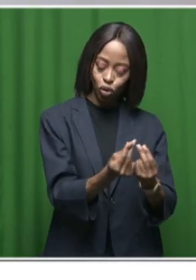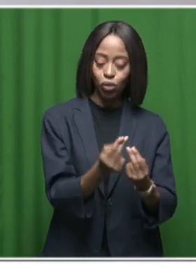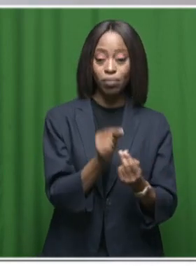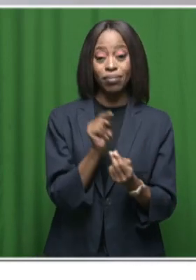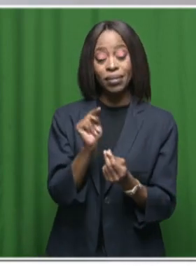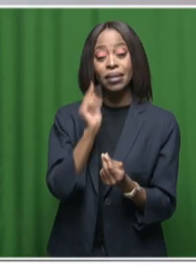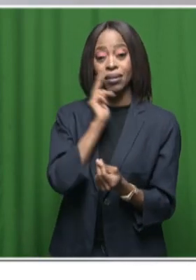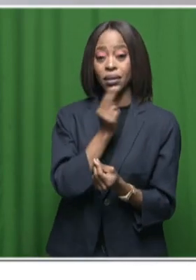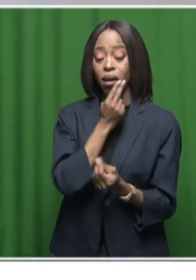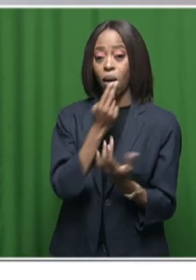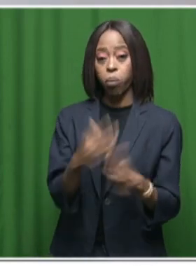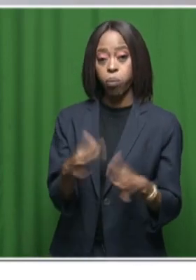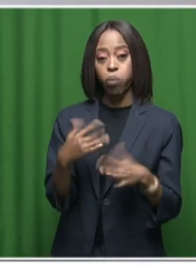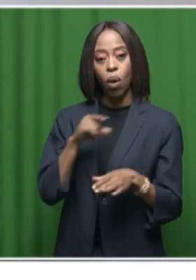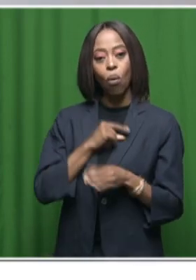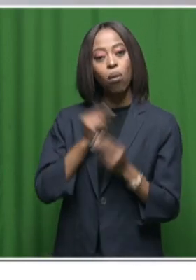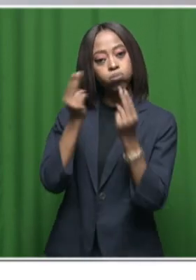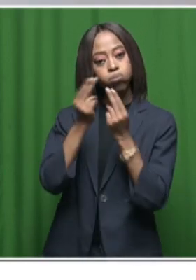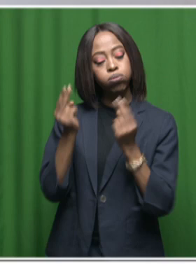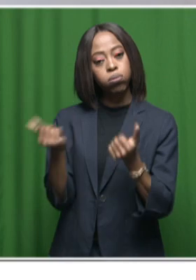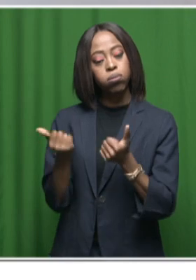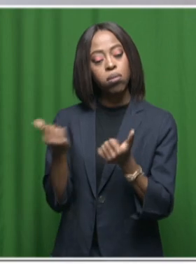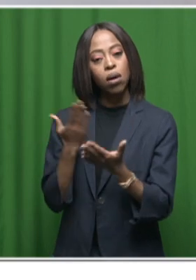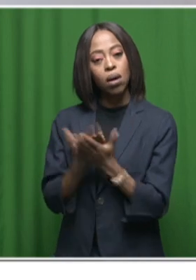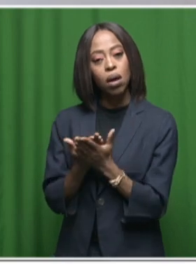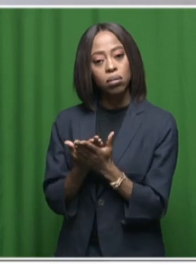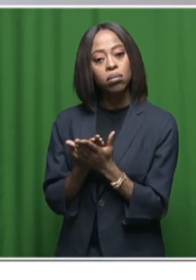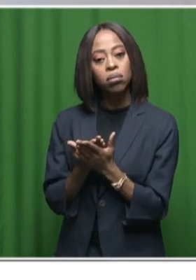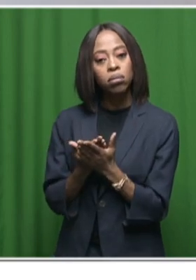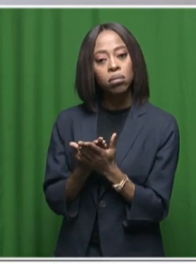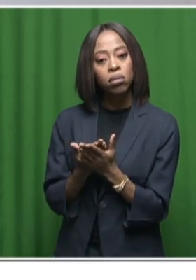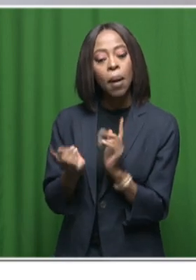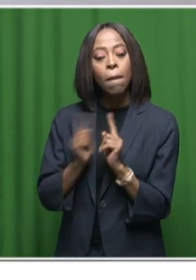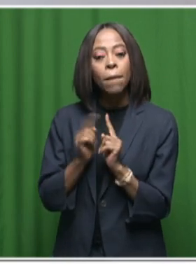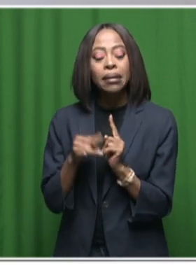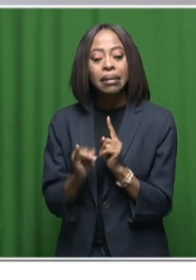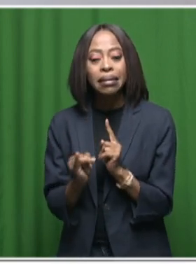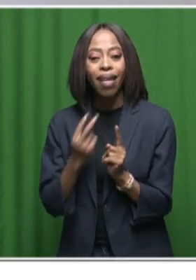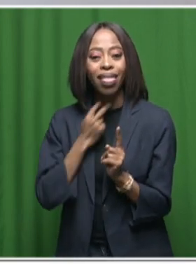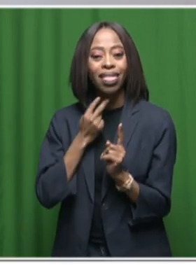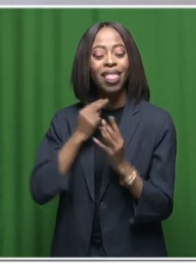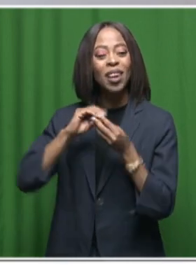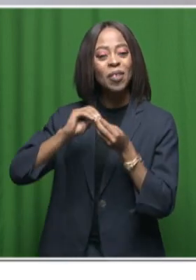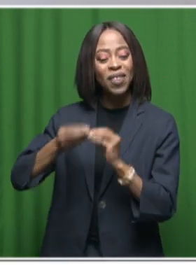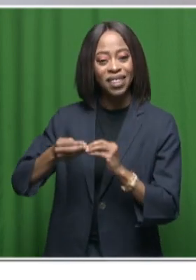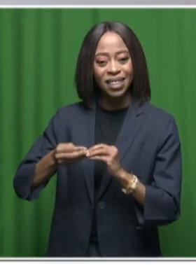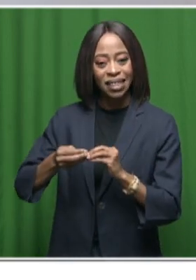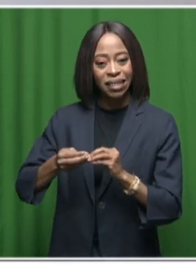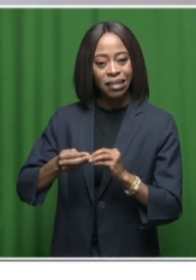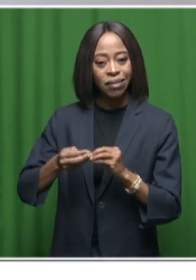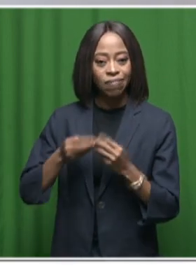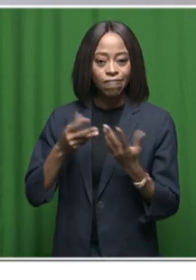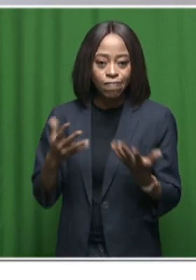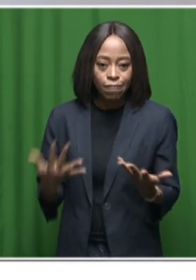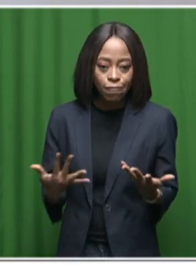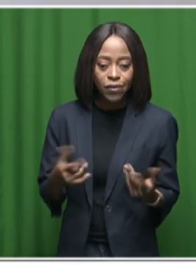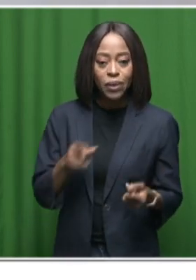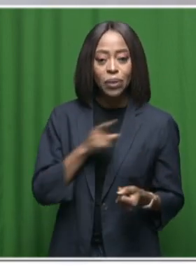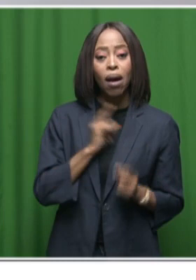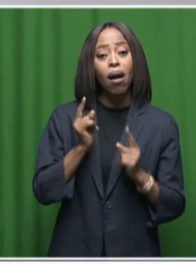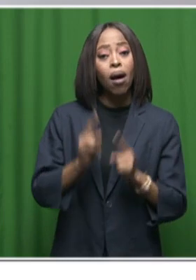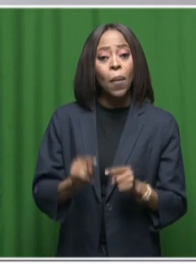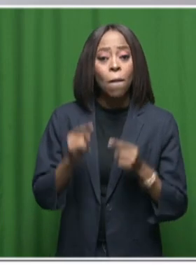It's nice that I can kind of draw things that are architectural, but are impossible to create. They are sort of